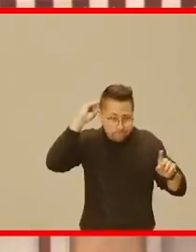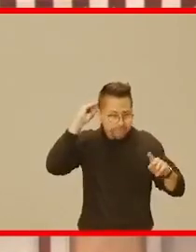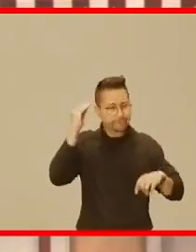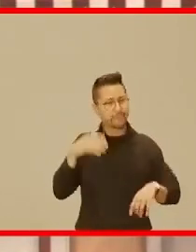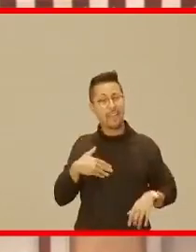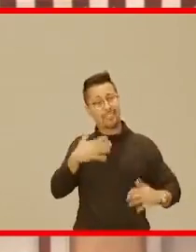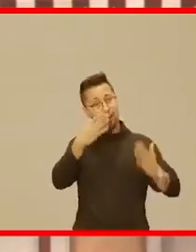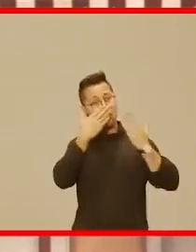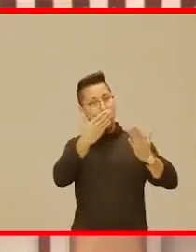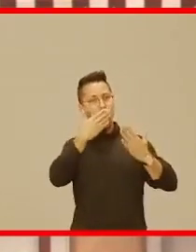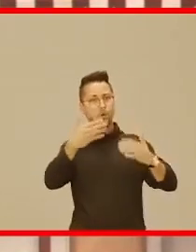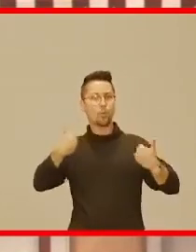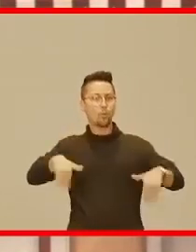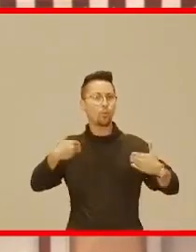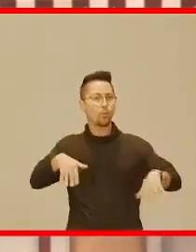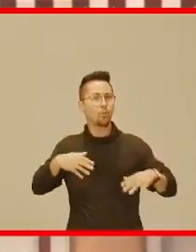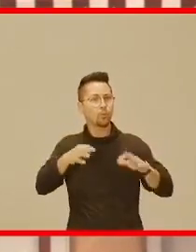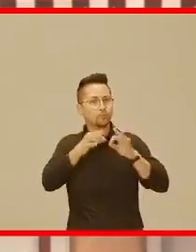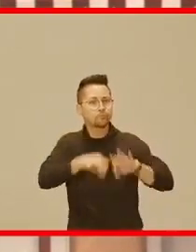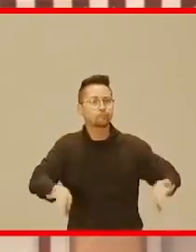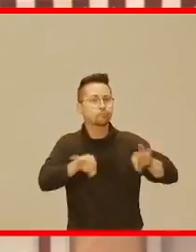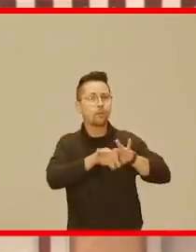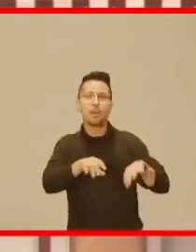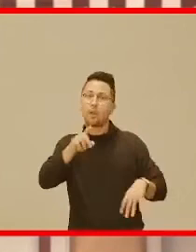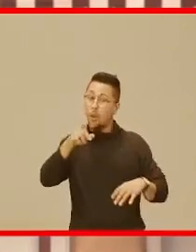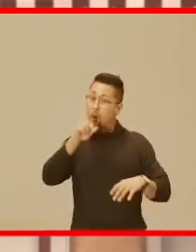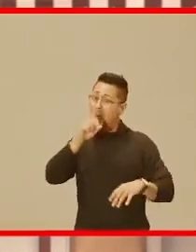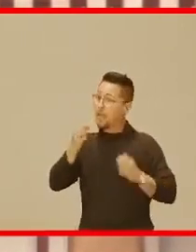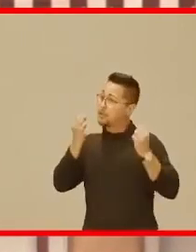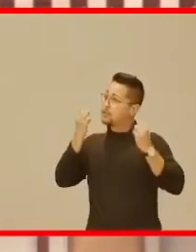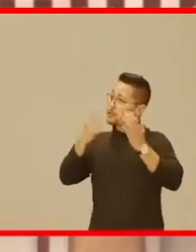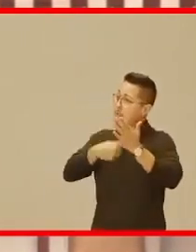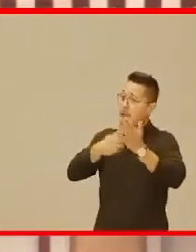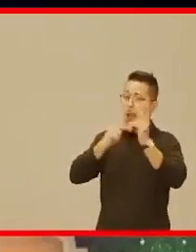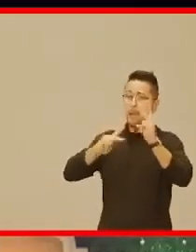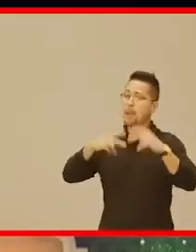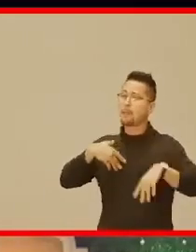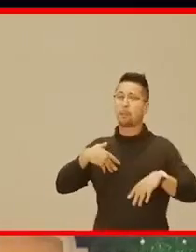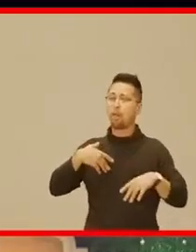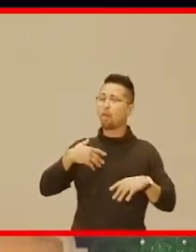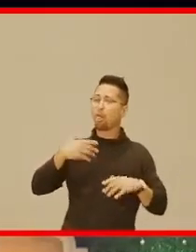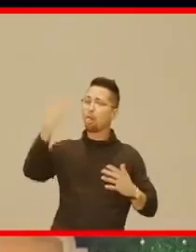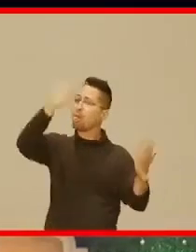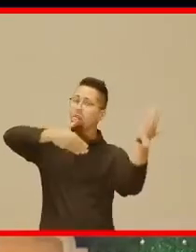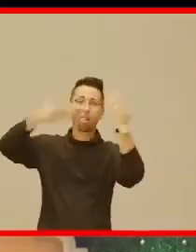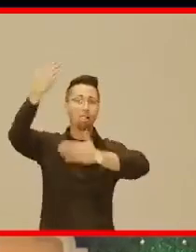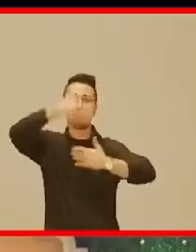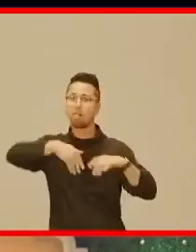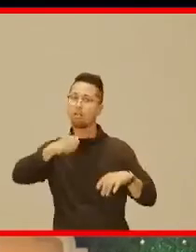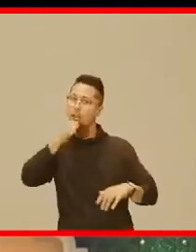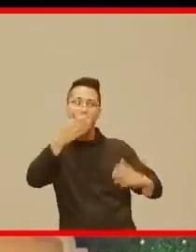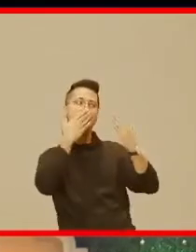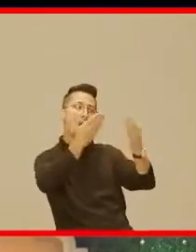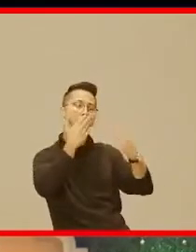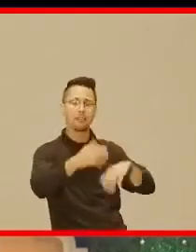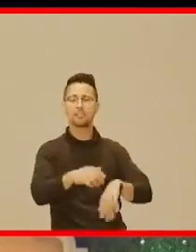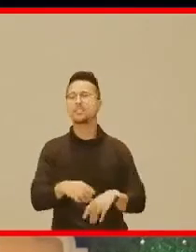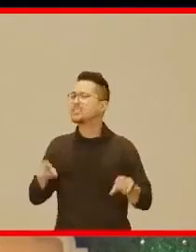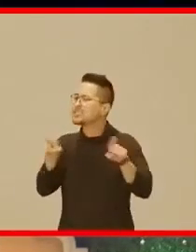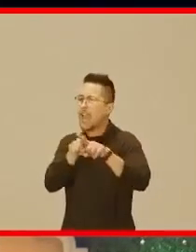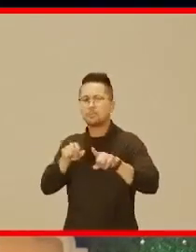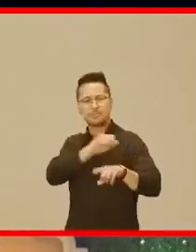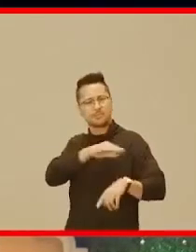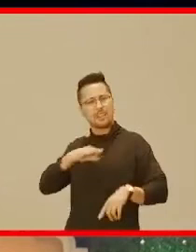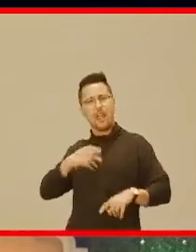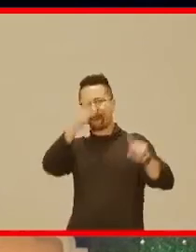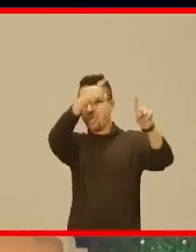way, because oftentimes it's very thankless. And by the way, that applies to the staff as well. So that's called a Yes. reportable person. Everybody who works for